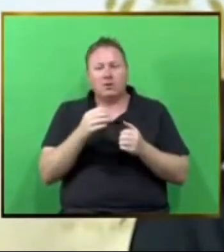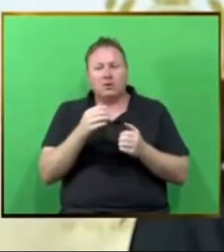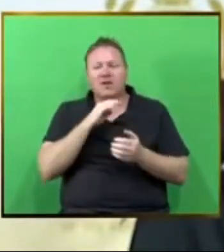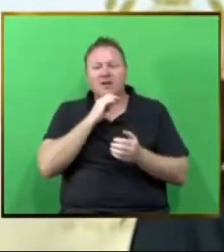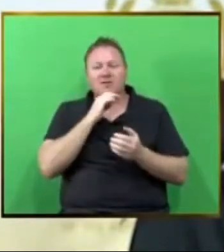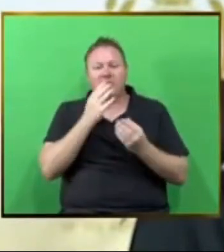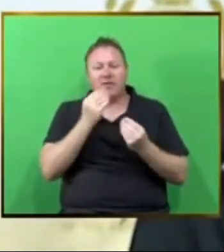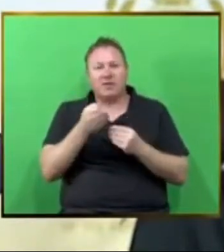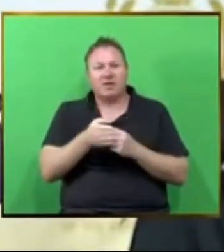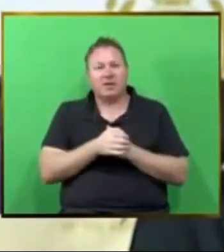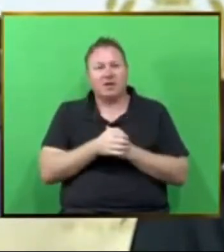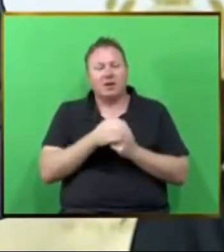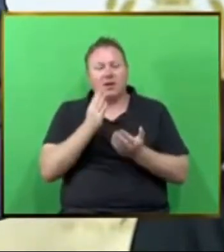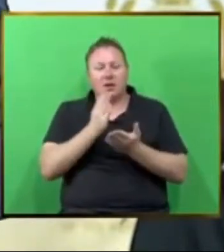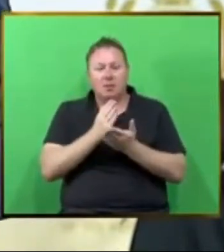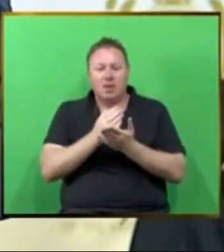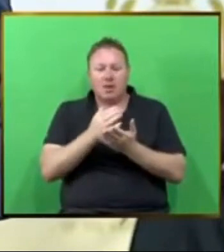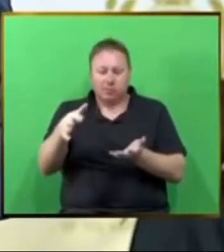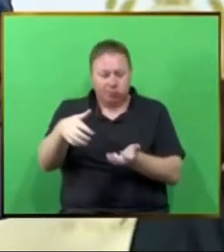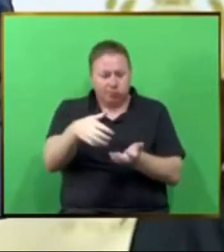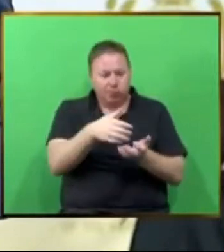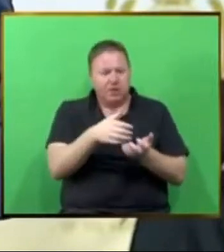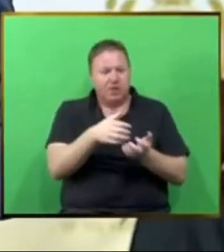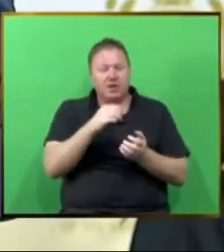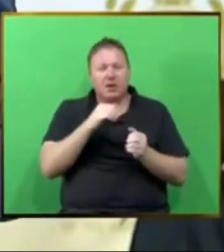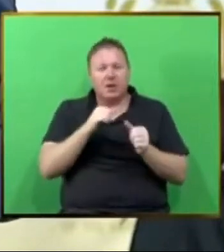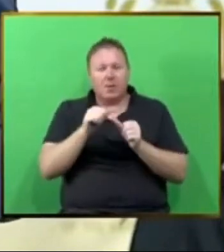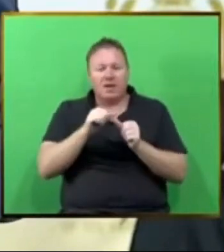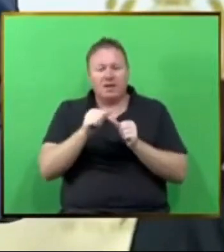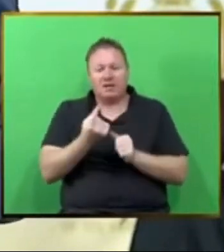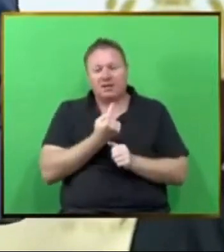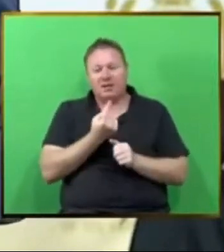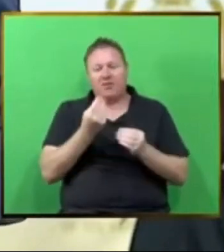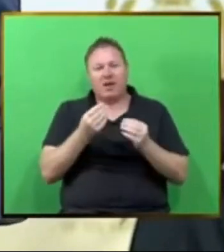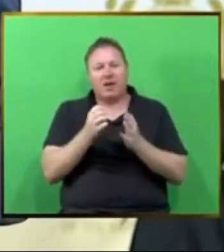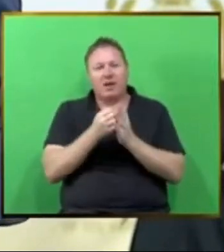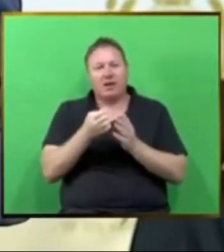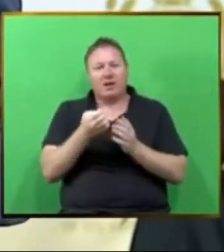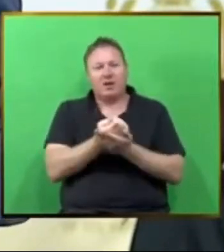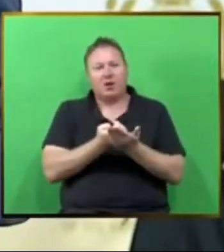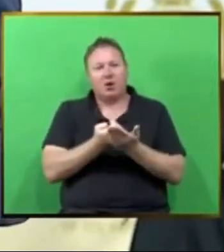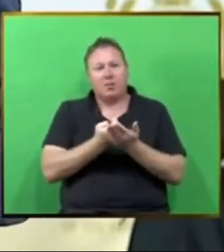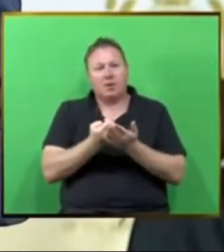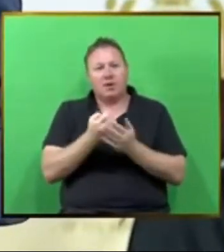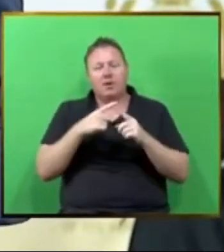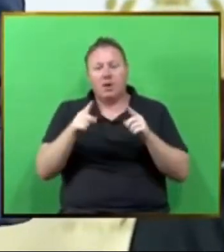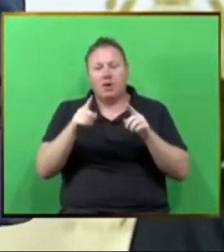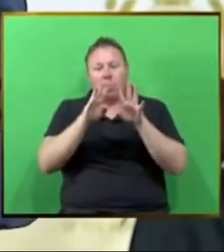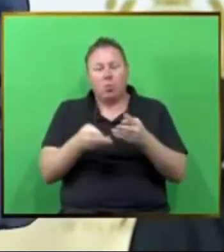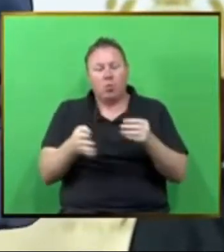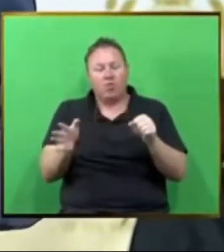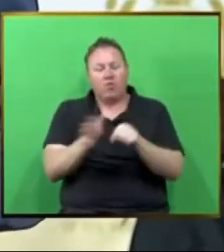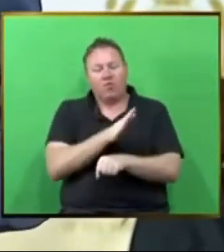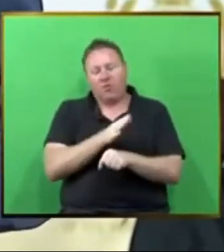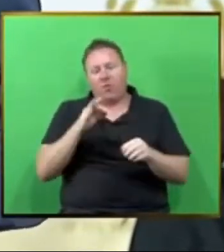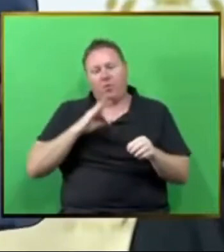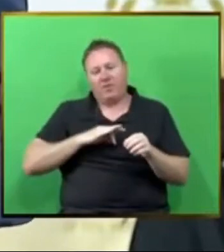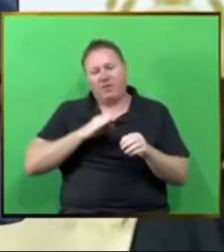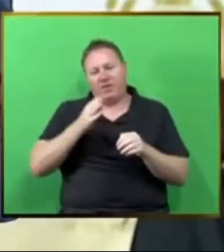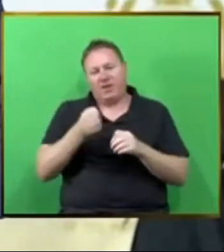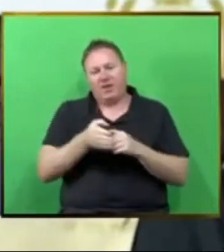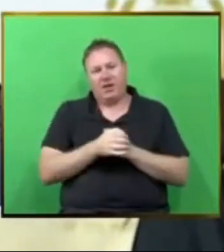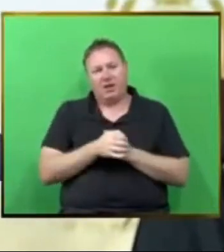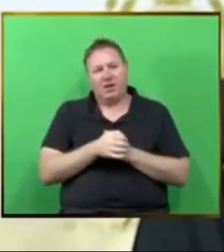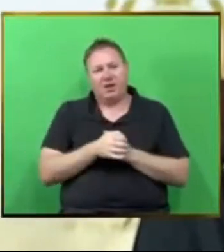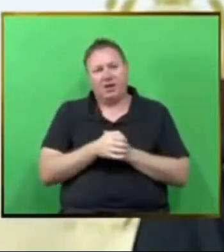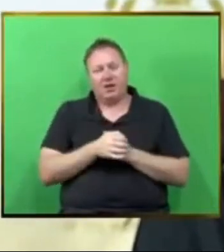these gifts not only to better ourselves and our economy, but for the benefit of the entire continent. Madam Speaker, we've come